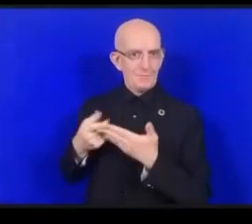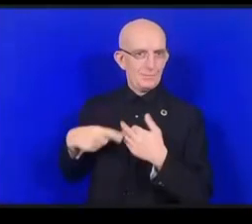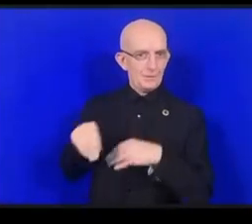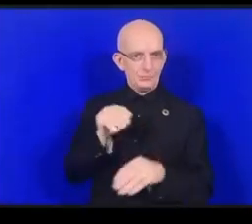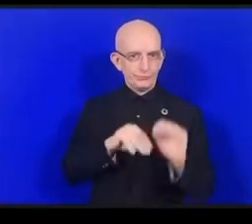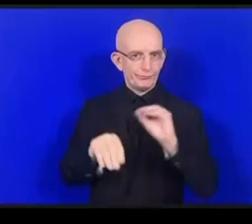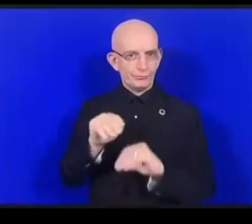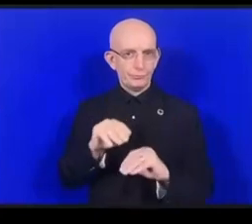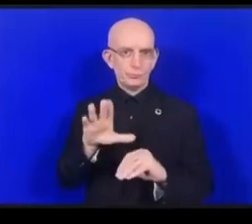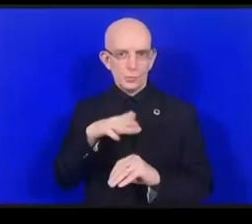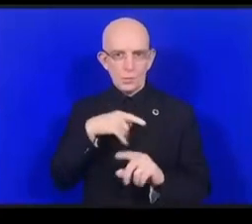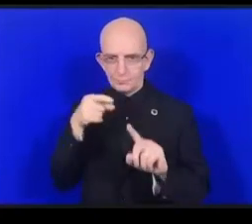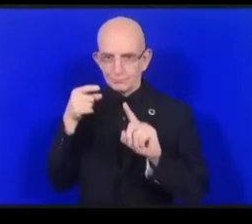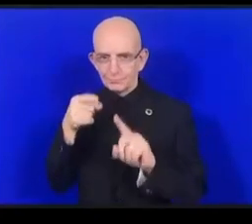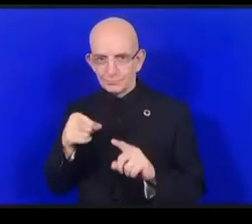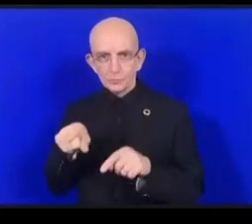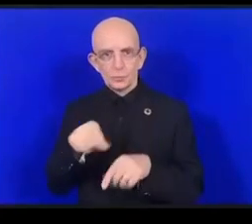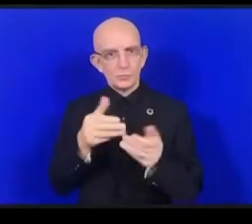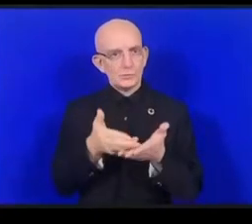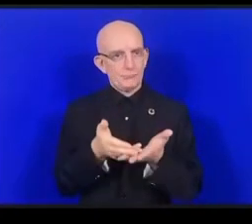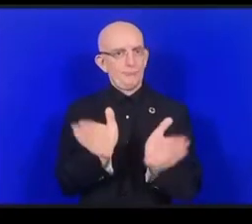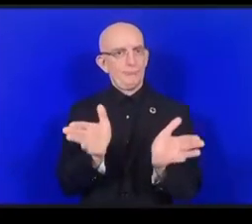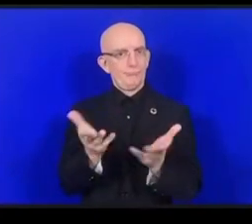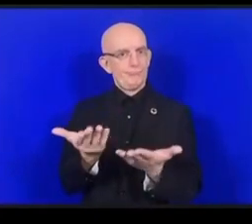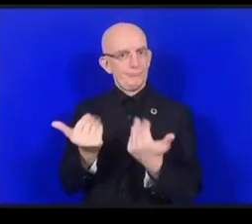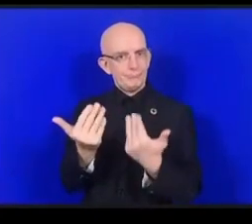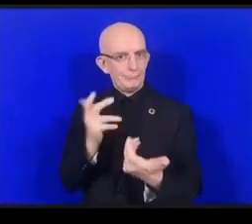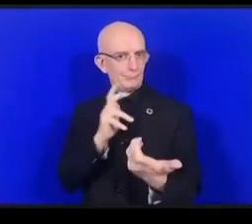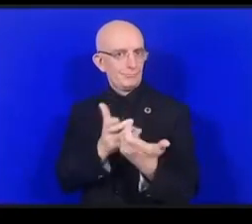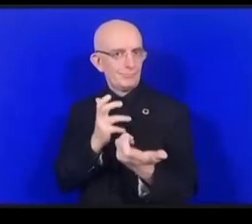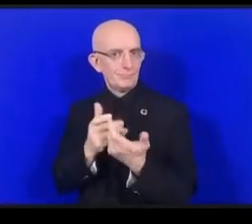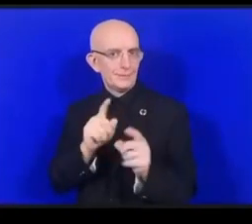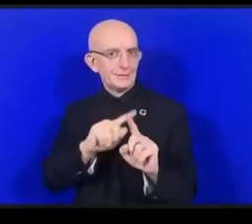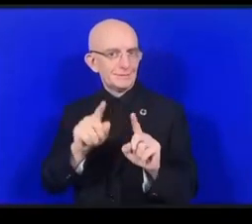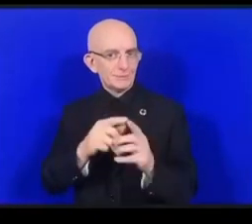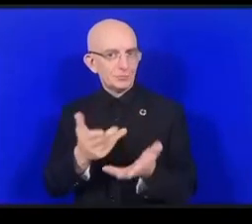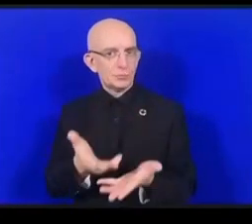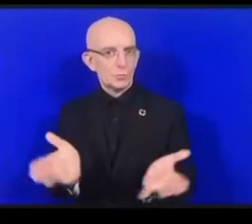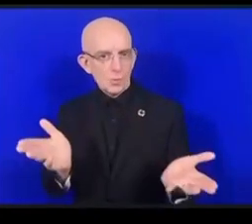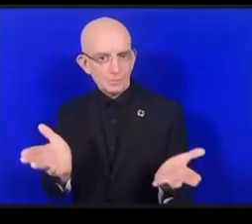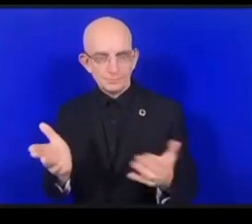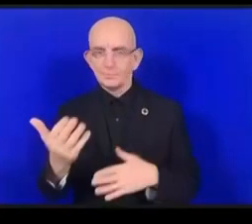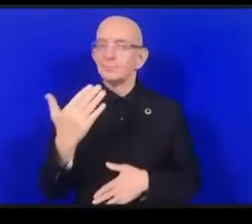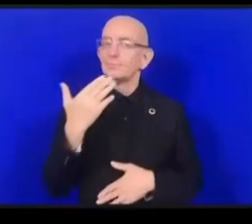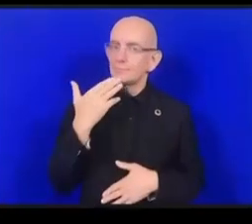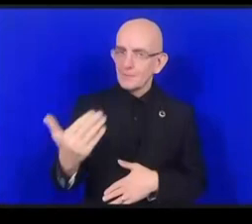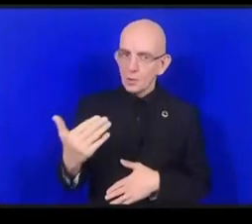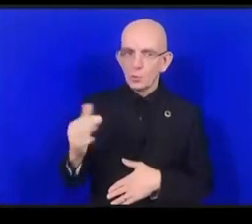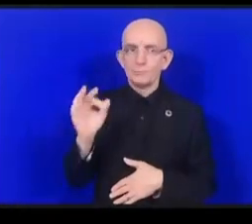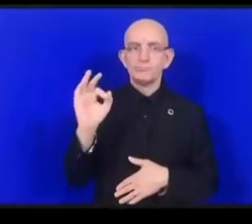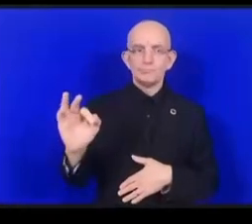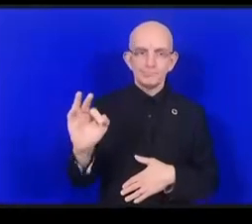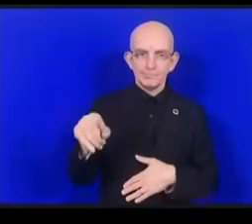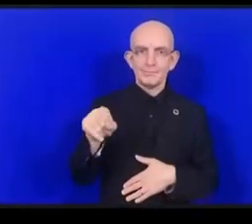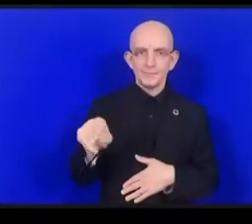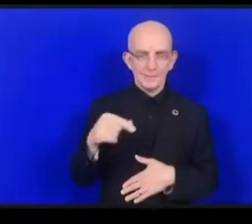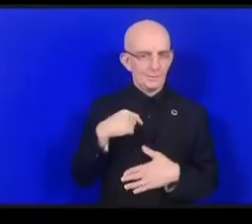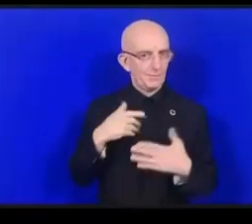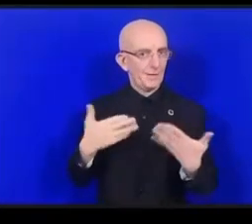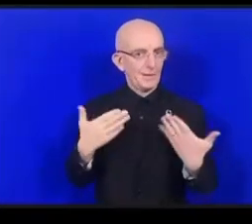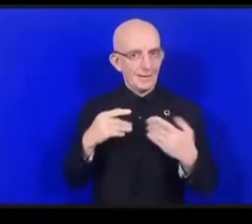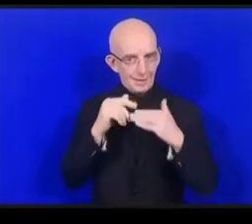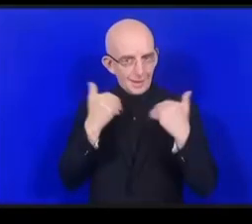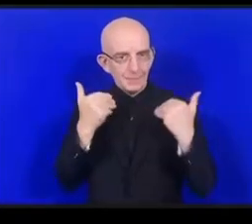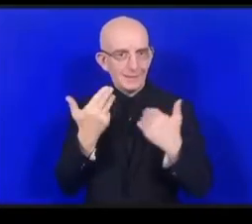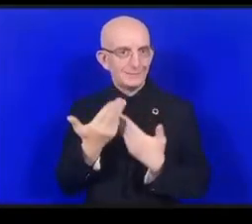quite happy that more than 20 years after the Web Content Accessibility Guidelines have been adopted, we can give a bit